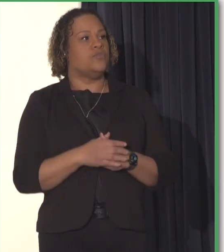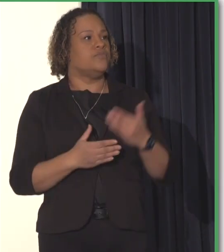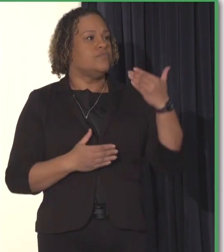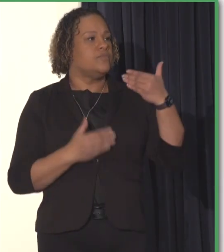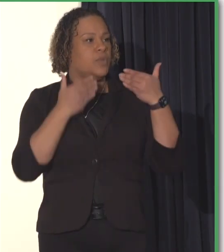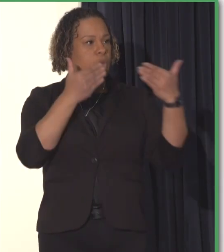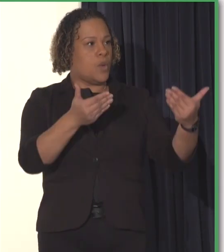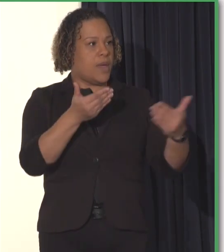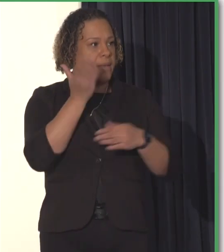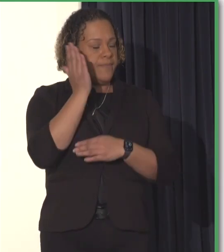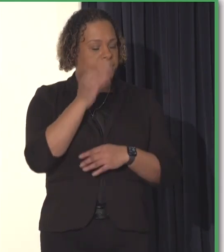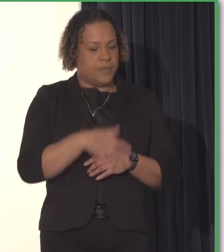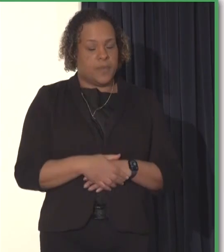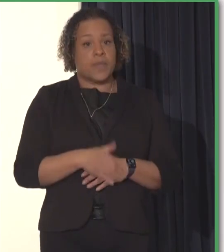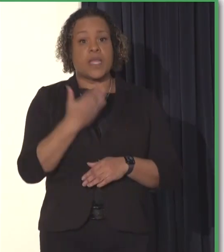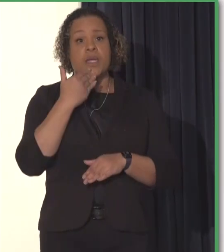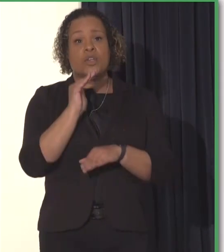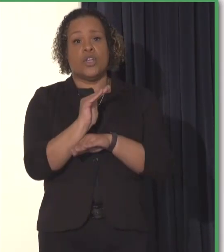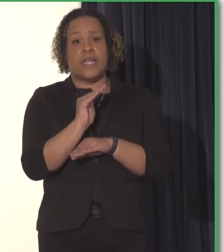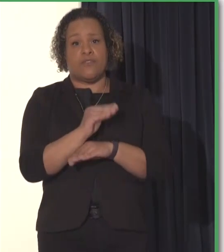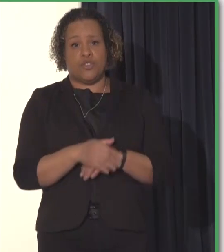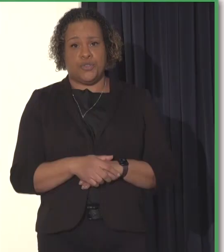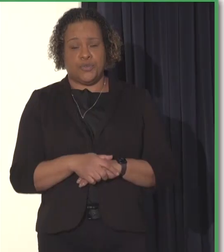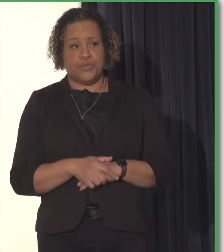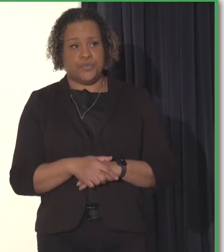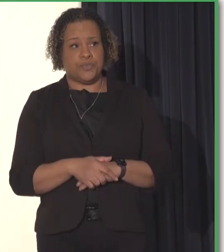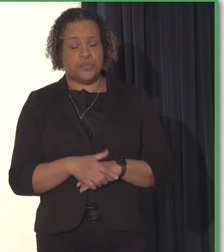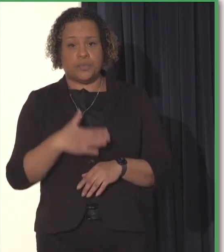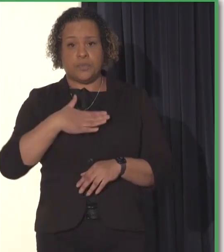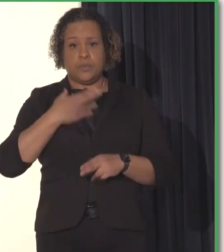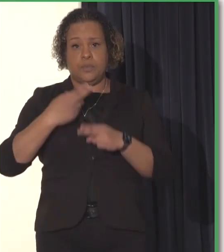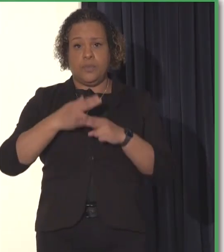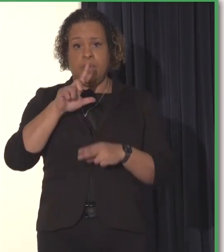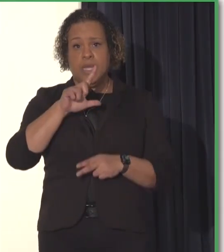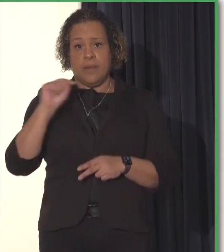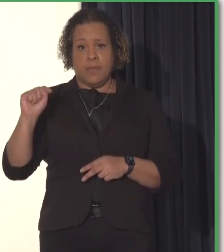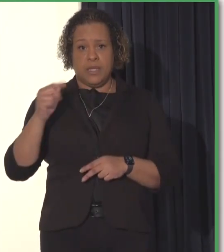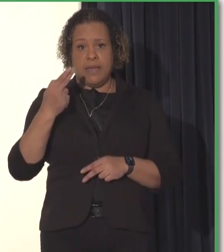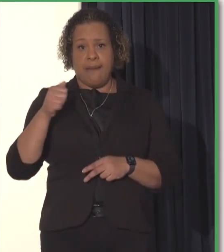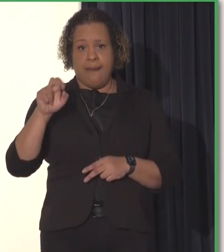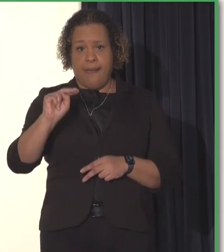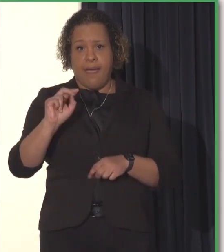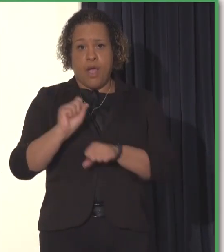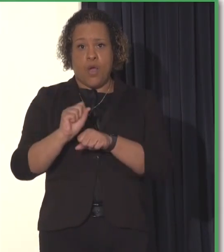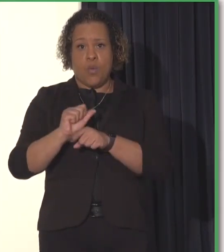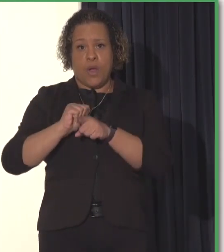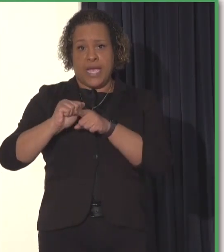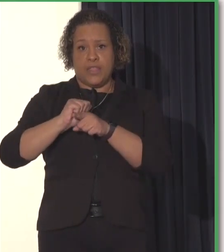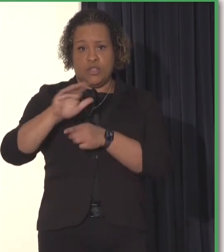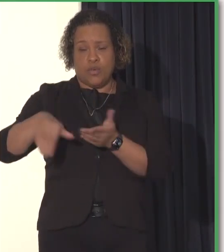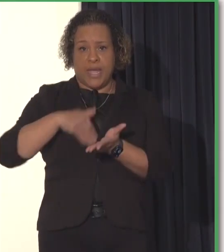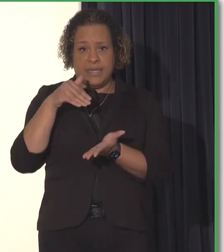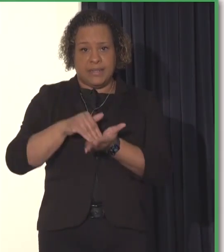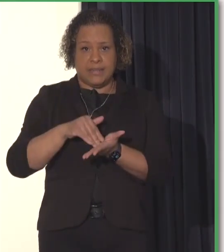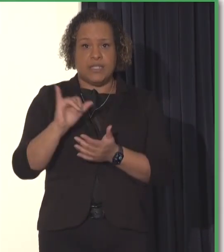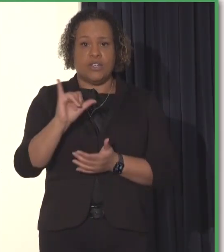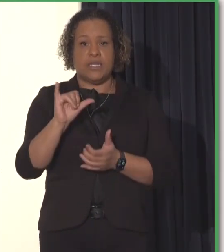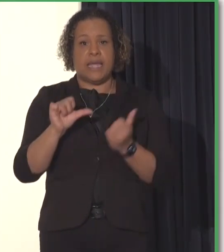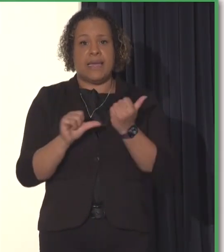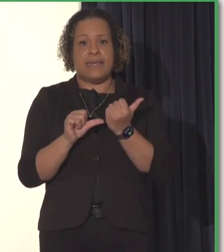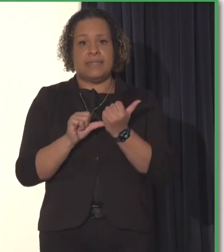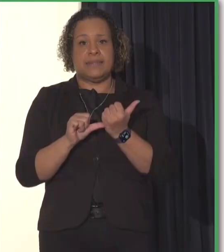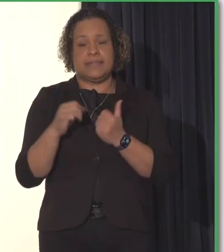sir. Good afternoon. My name is Lieutenant Hahn. I work at the training center, like the assistant chief said.